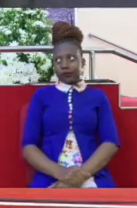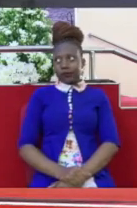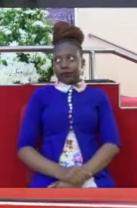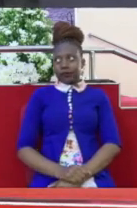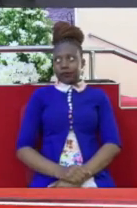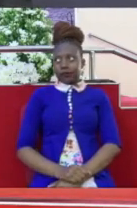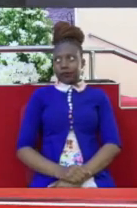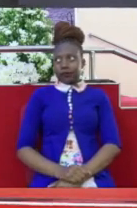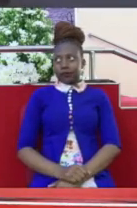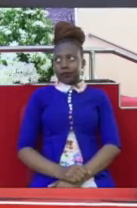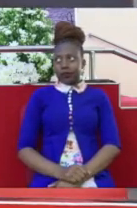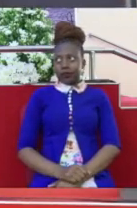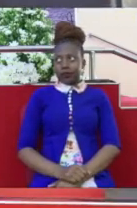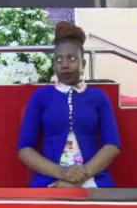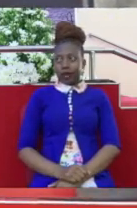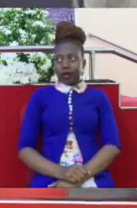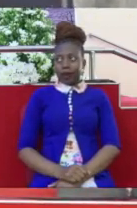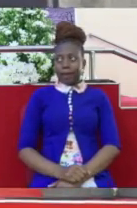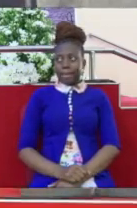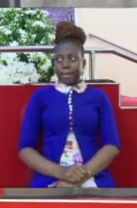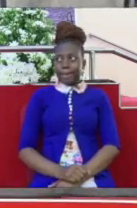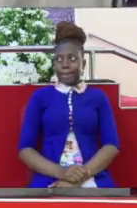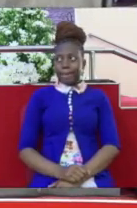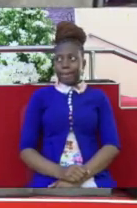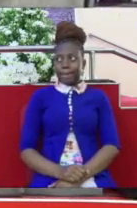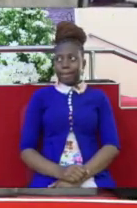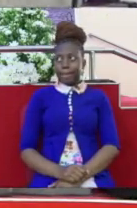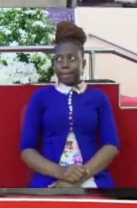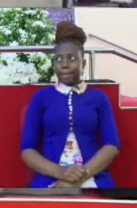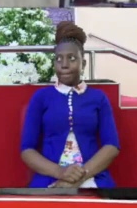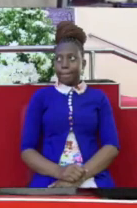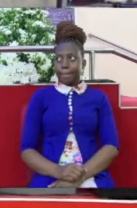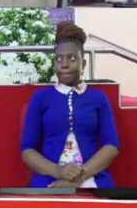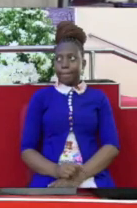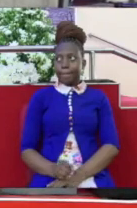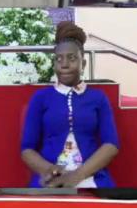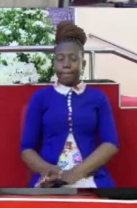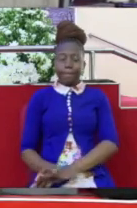Last week, Rhonda went to the ladies. Oh, that was, she had, didn't you have a good time?